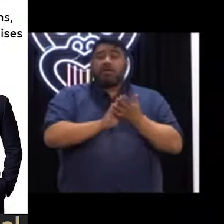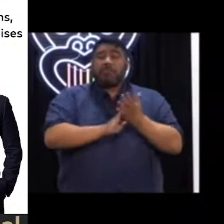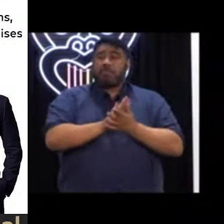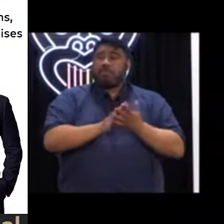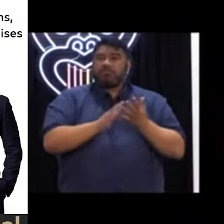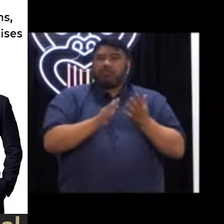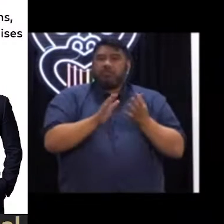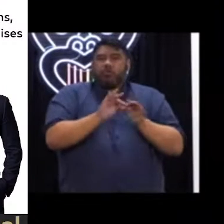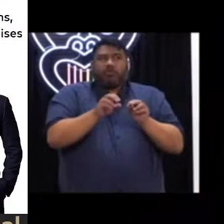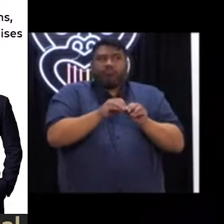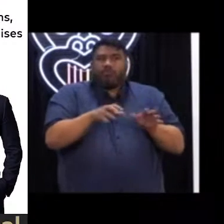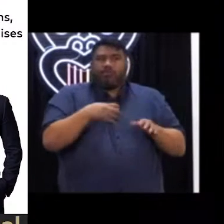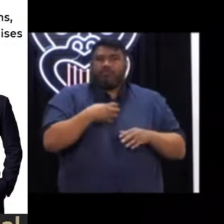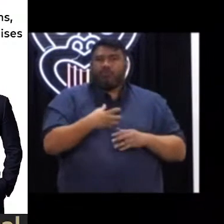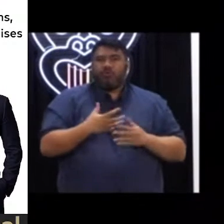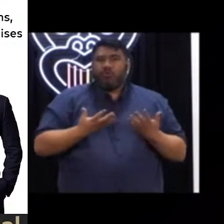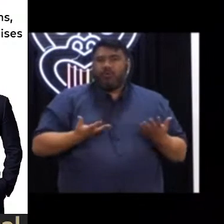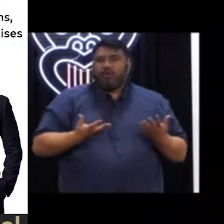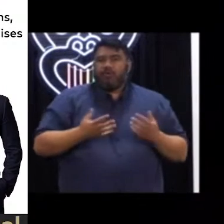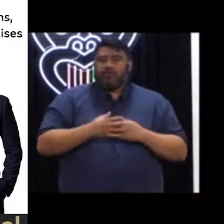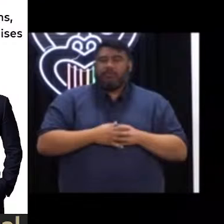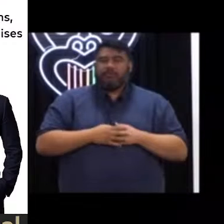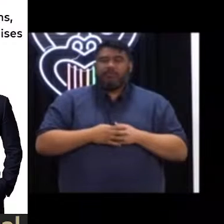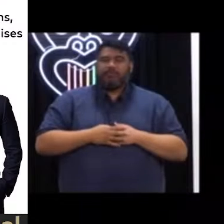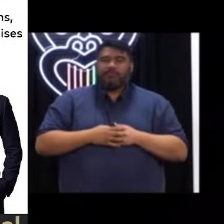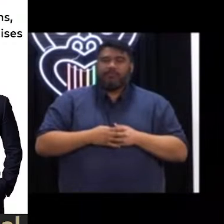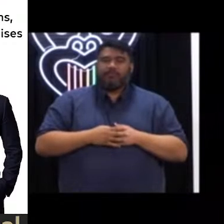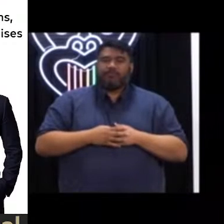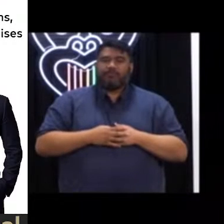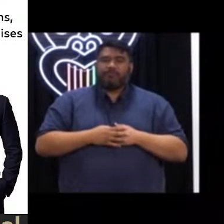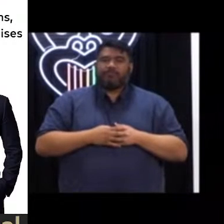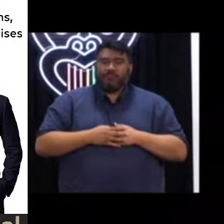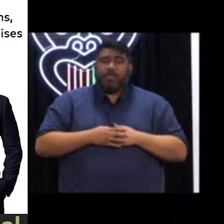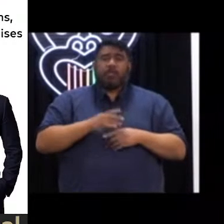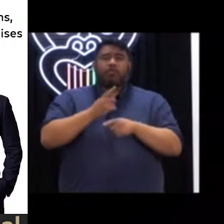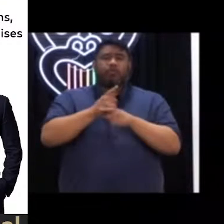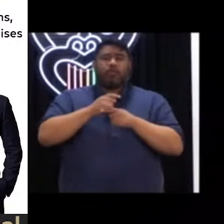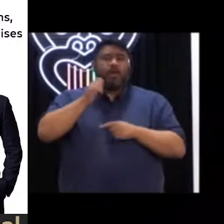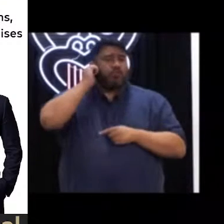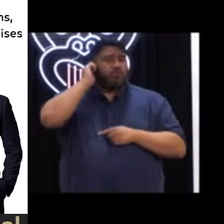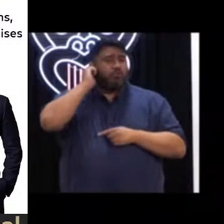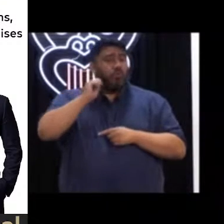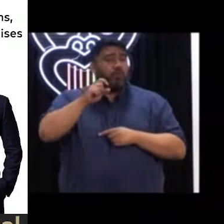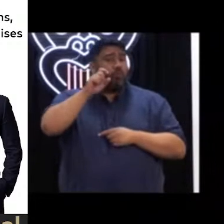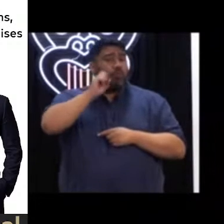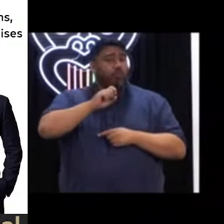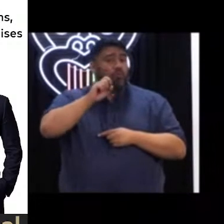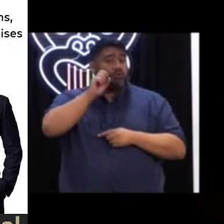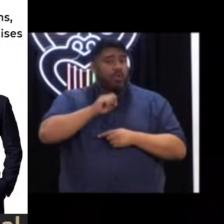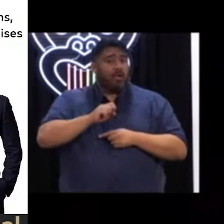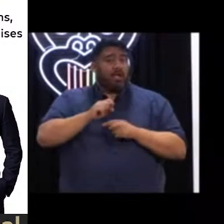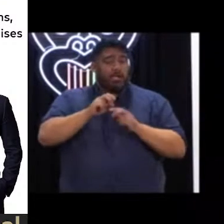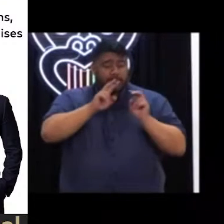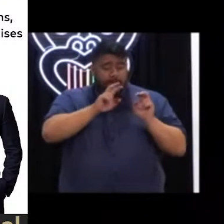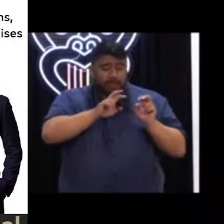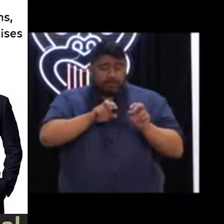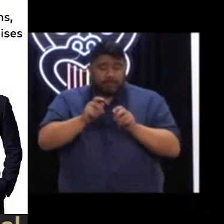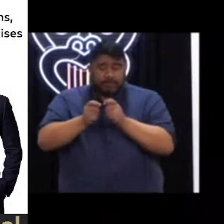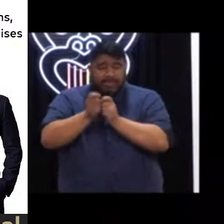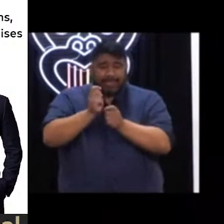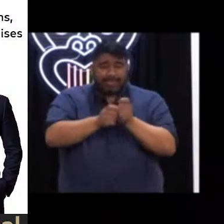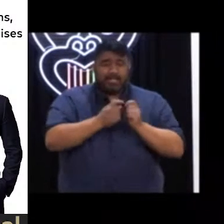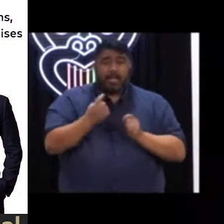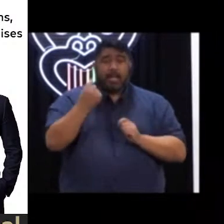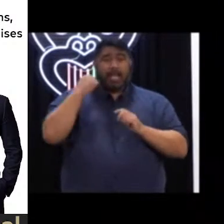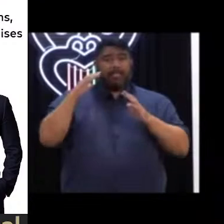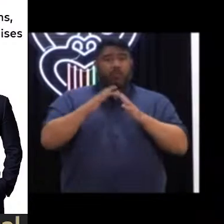contacts outside of households now. On the wastewater side, there was a positive wastewater result received from a sample taken last week